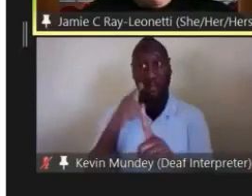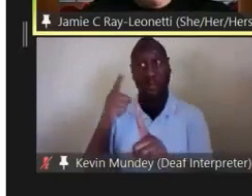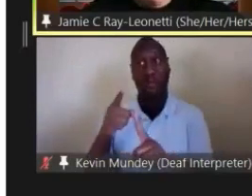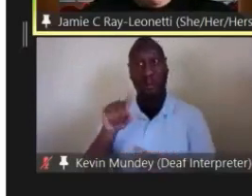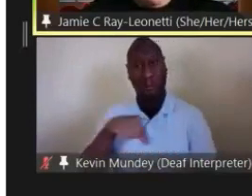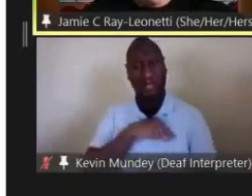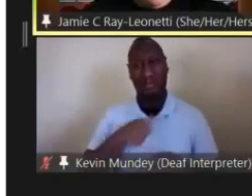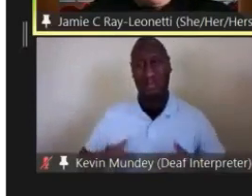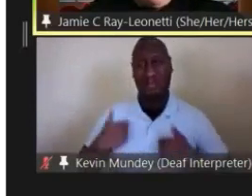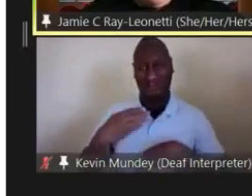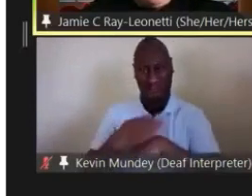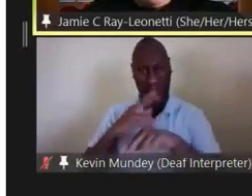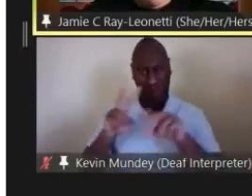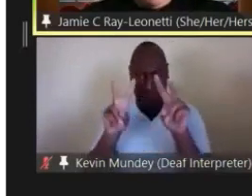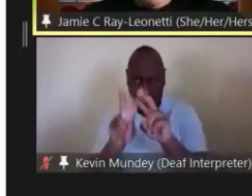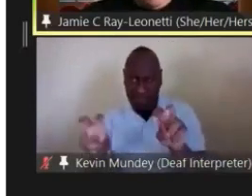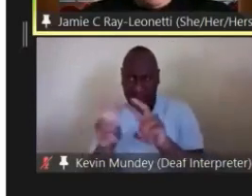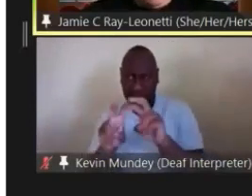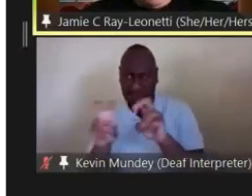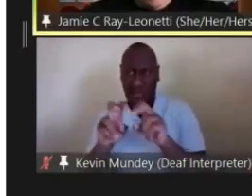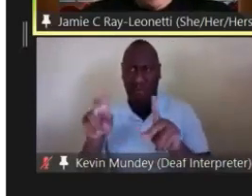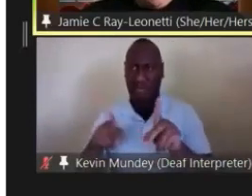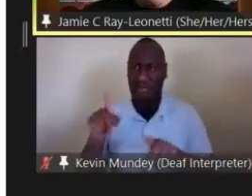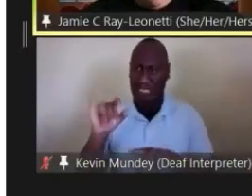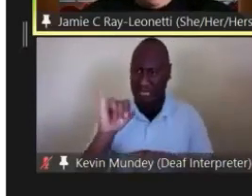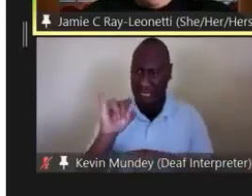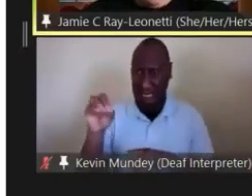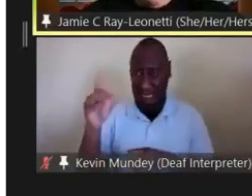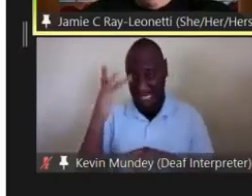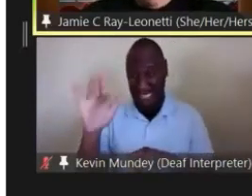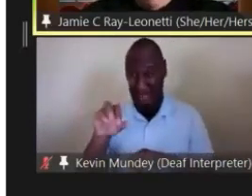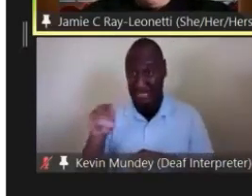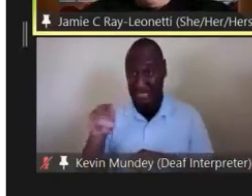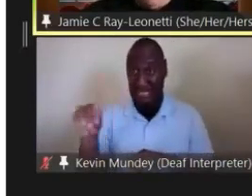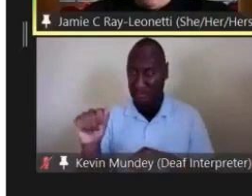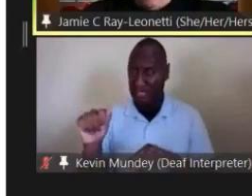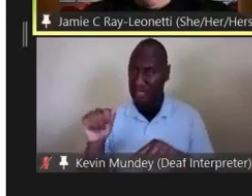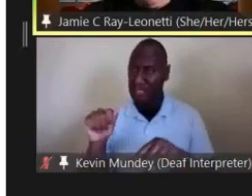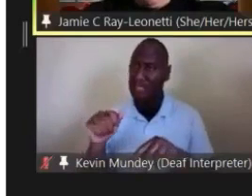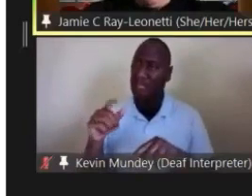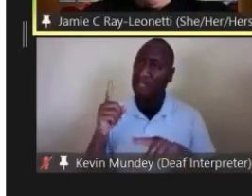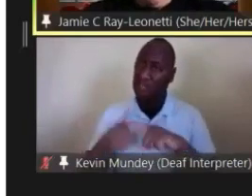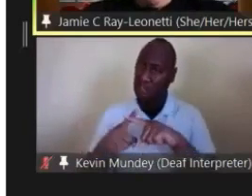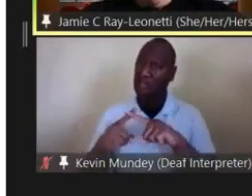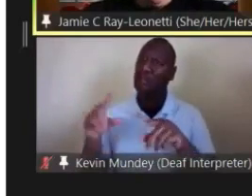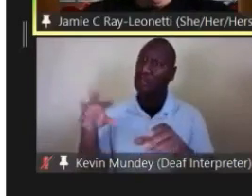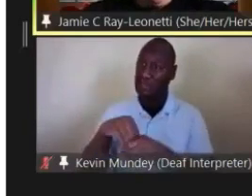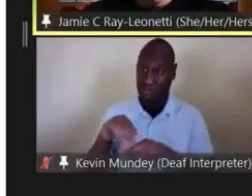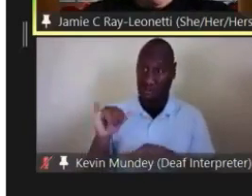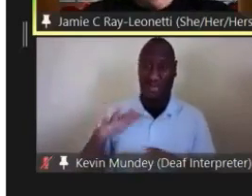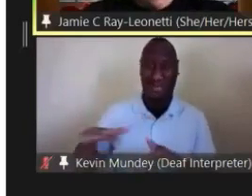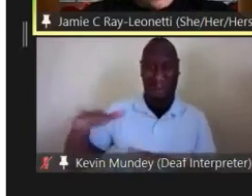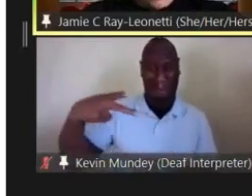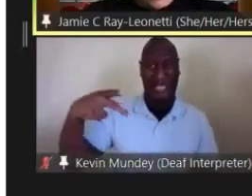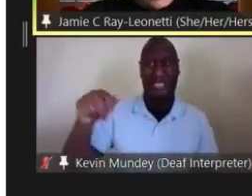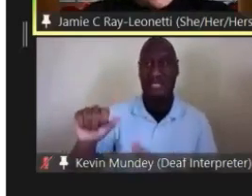of people with intellectual disabilities and autism in Pennsylvania.